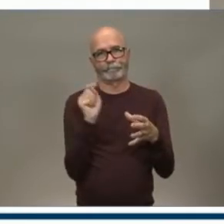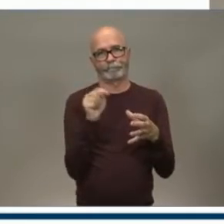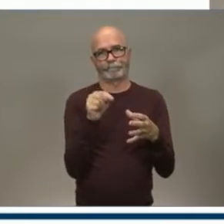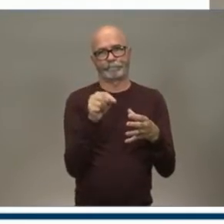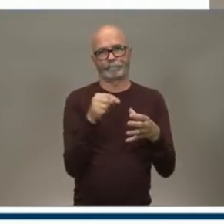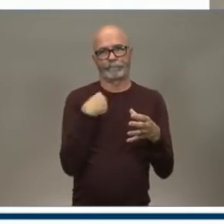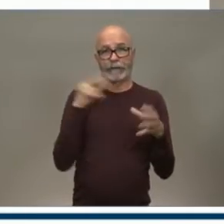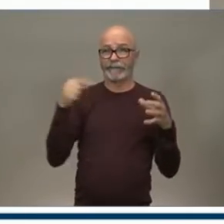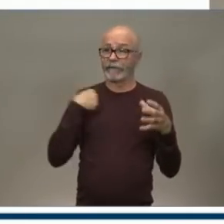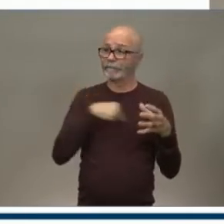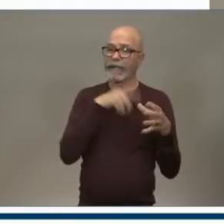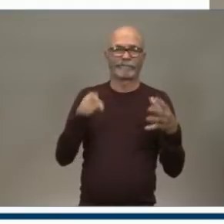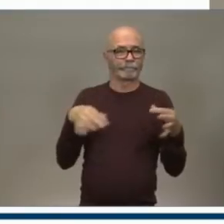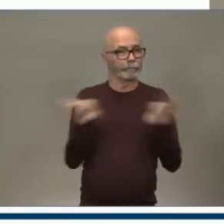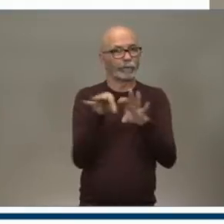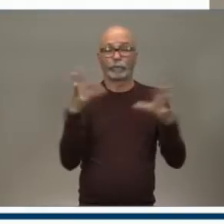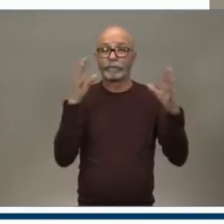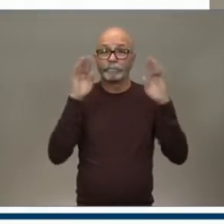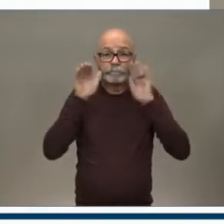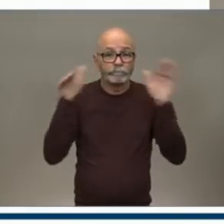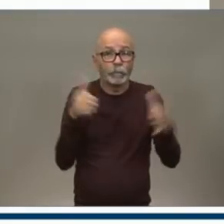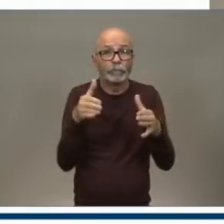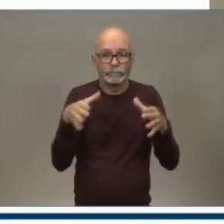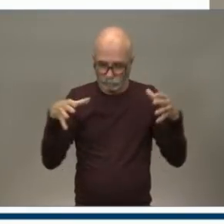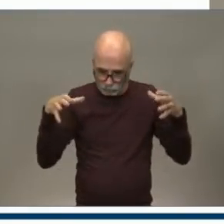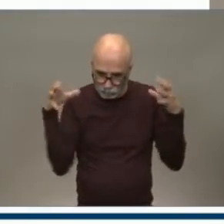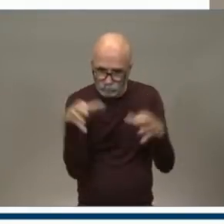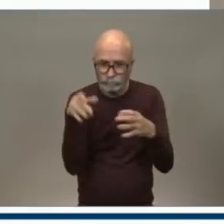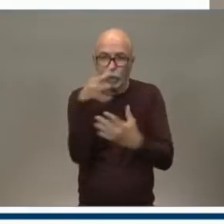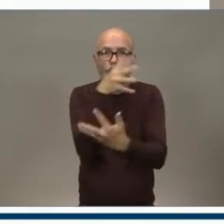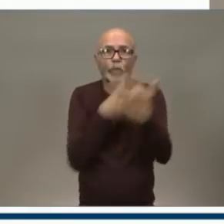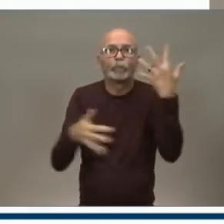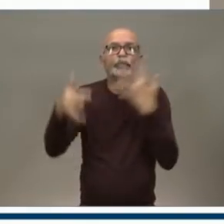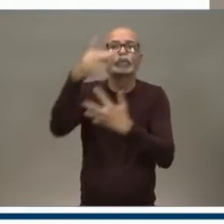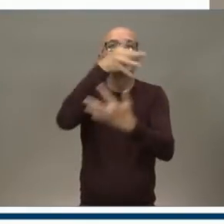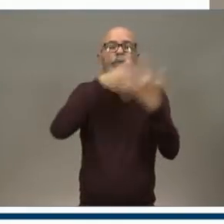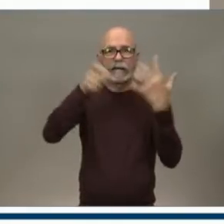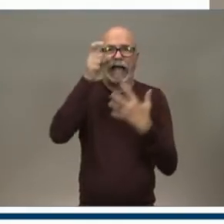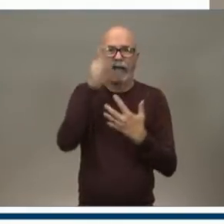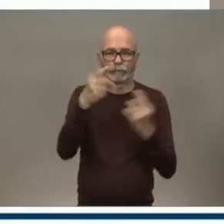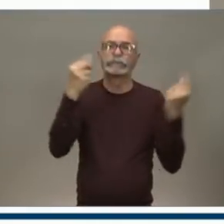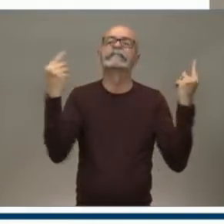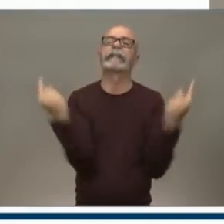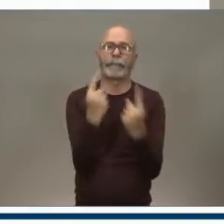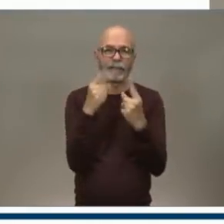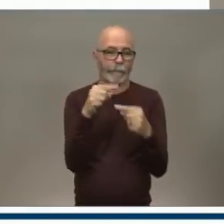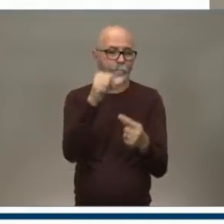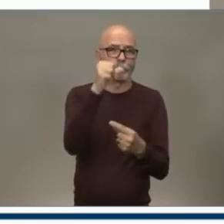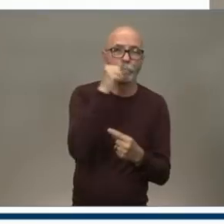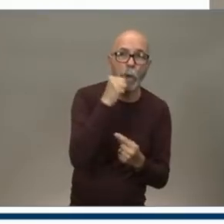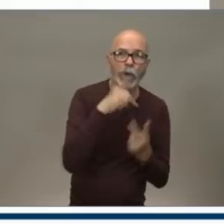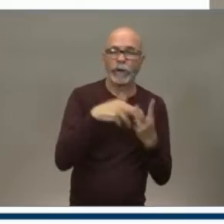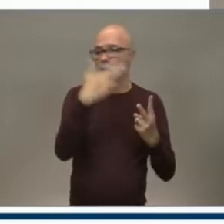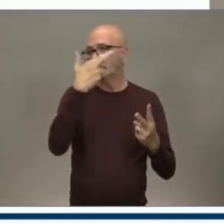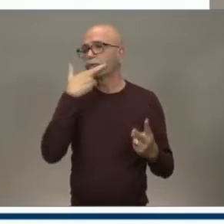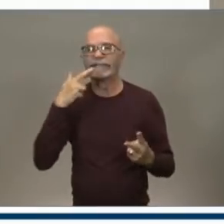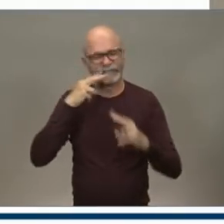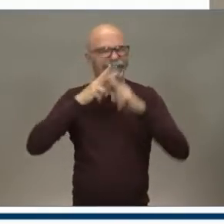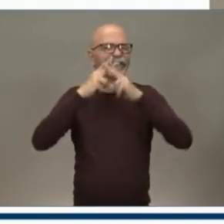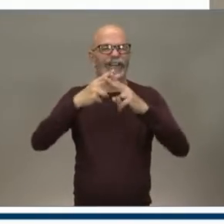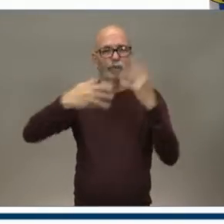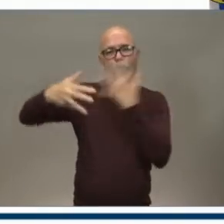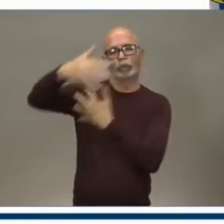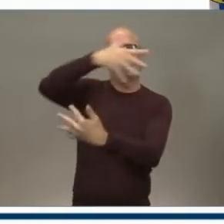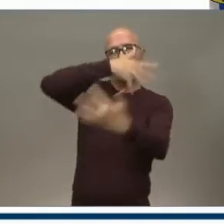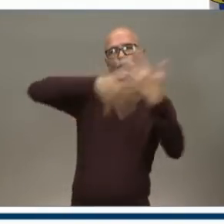attention, of where we may apply some enhanced restrictions as a first step if necessary.